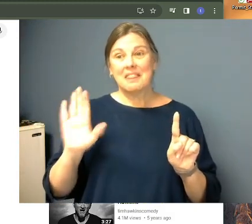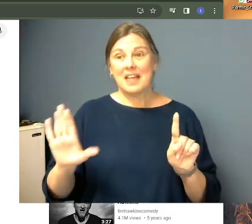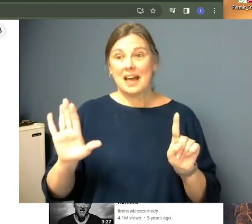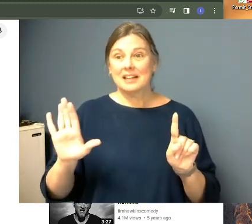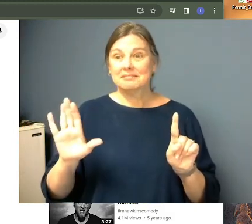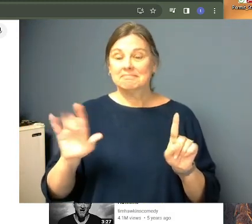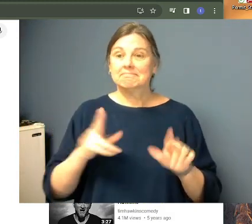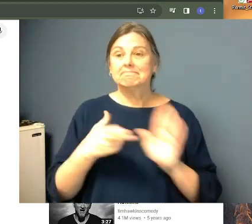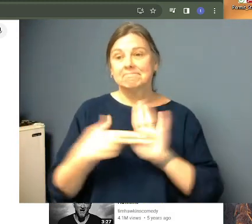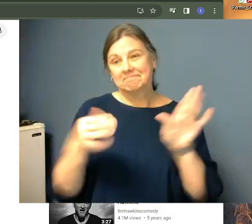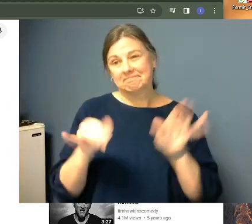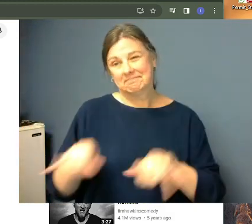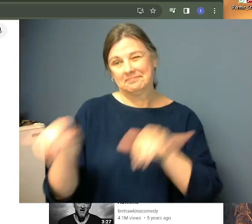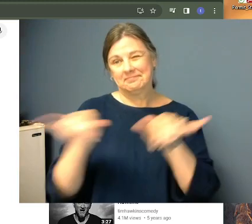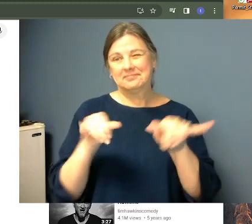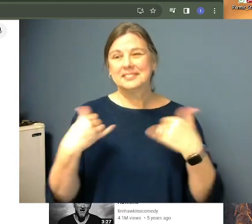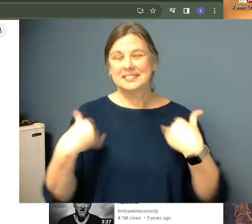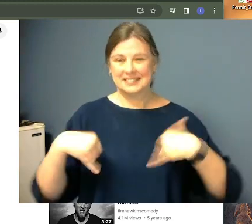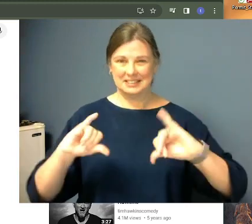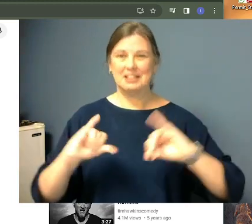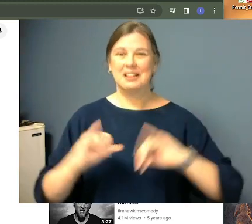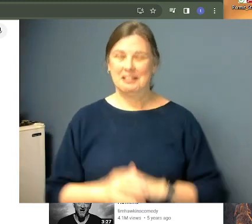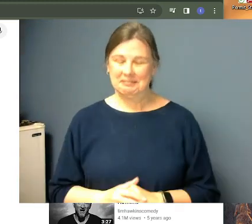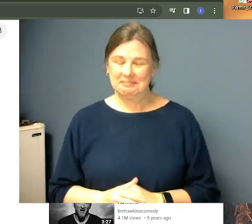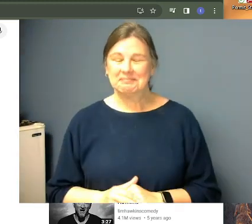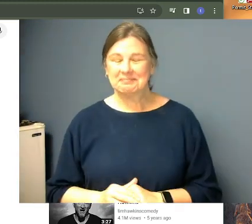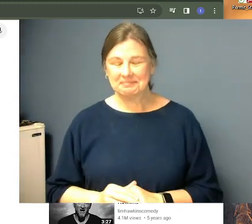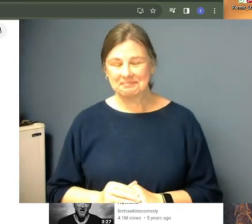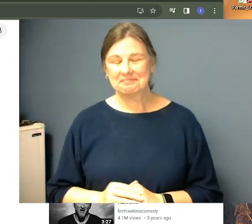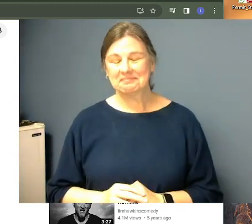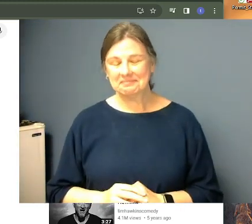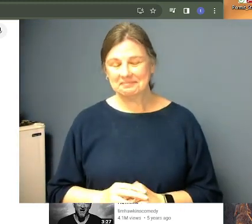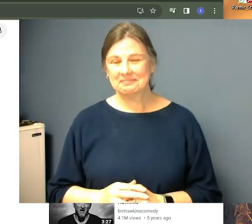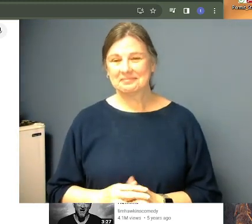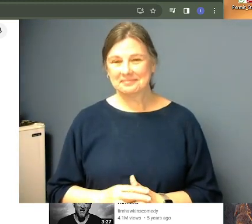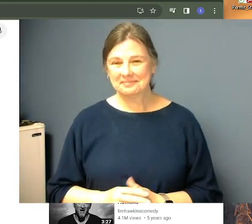stereotypes, right? She is